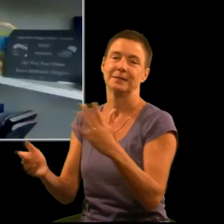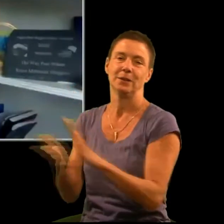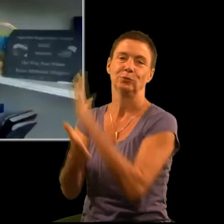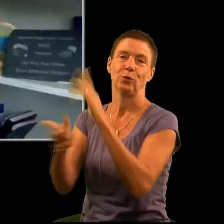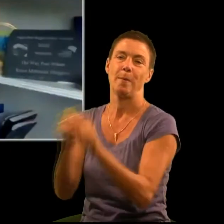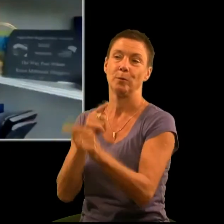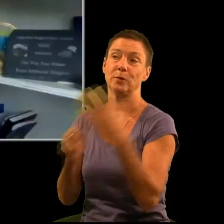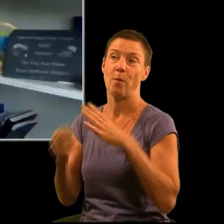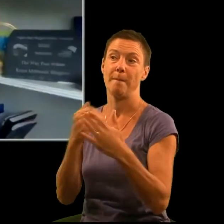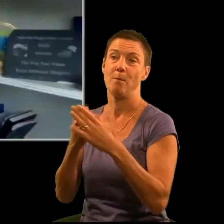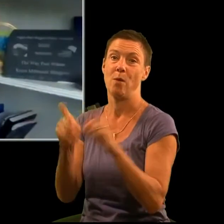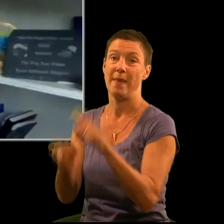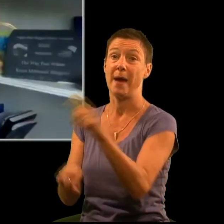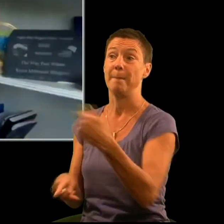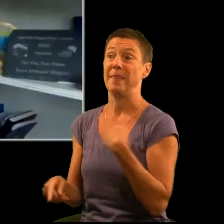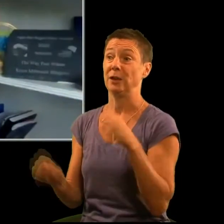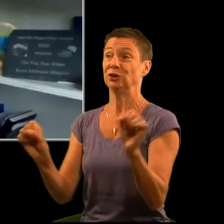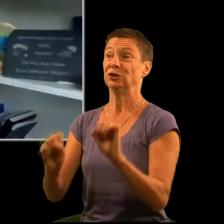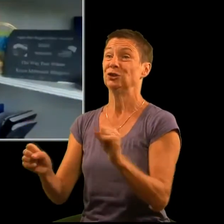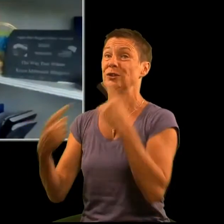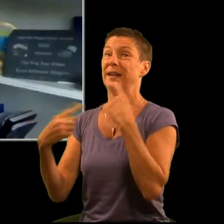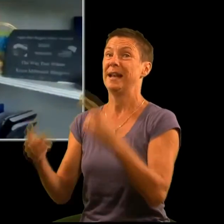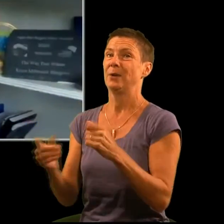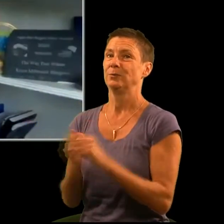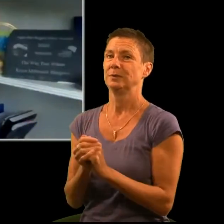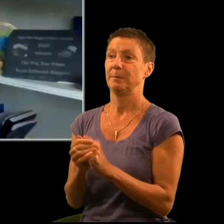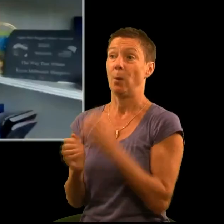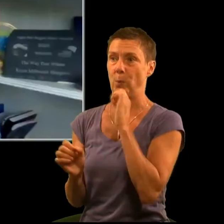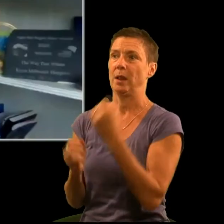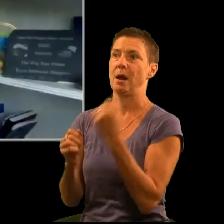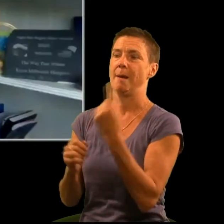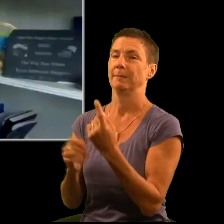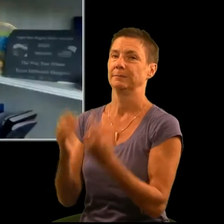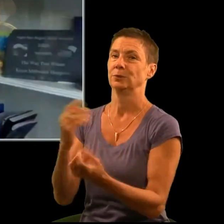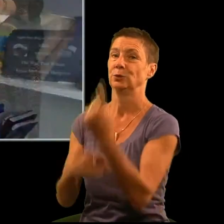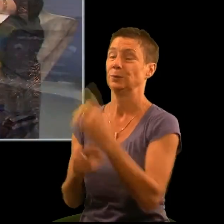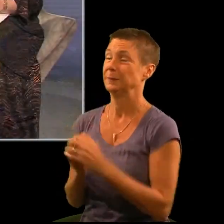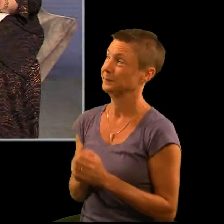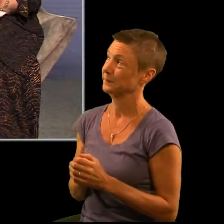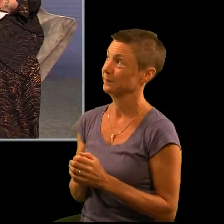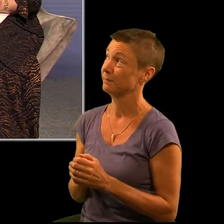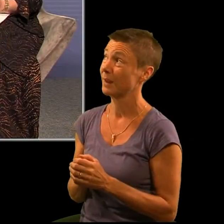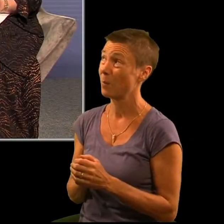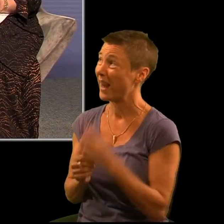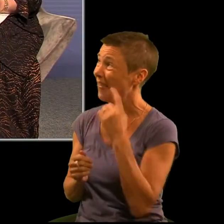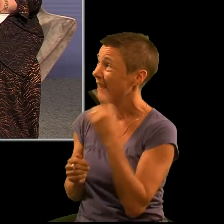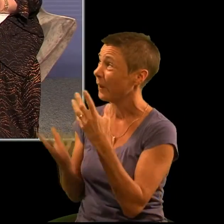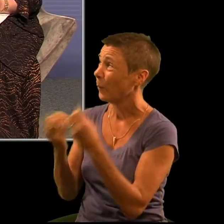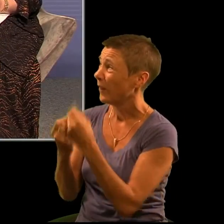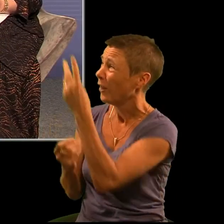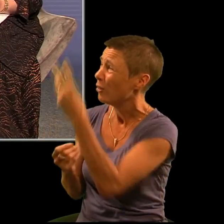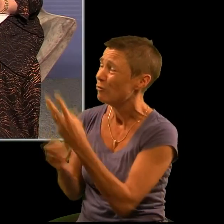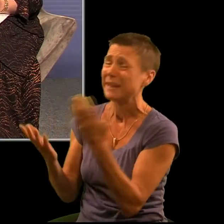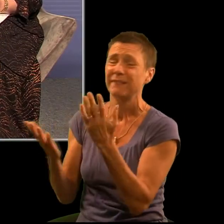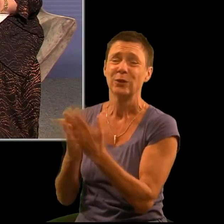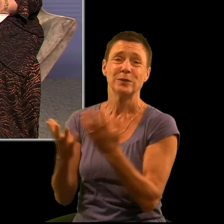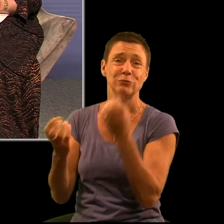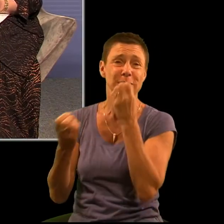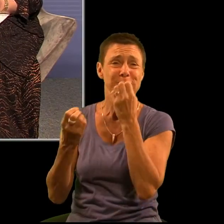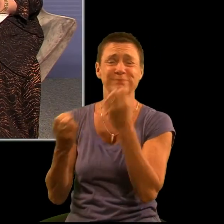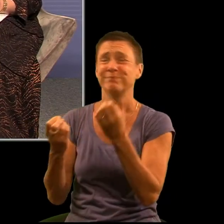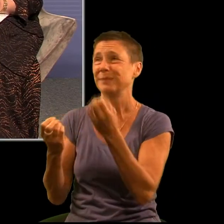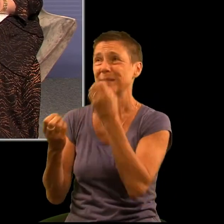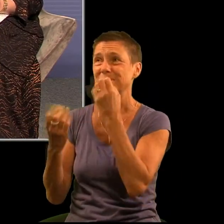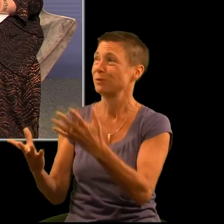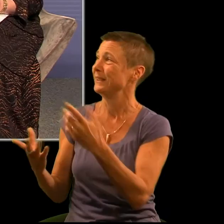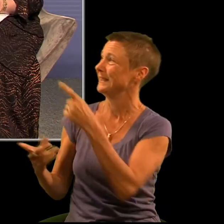those in the future. So that will be announced really soon by my publisher. And on that note, I think that having the three of you here has really brought out the best